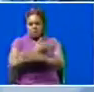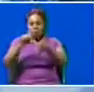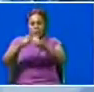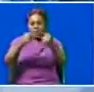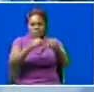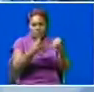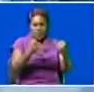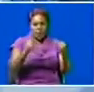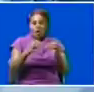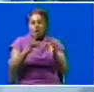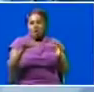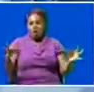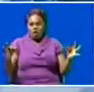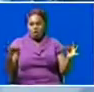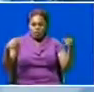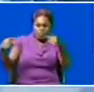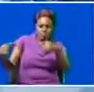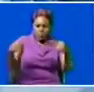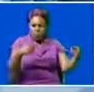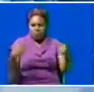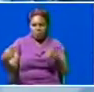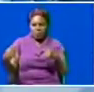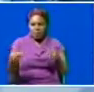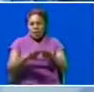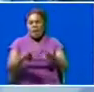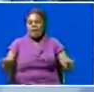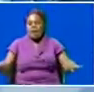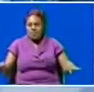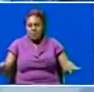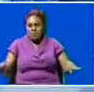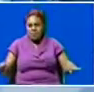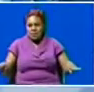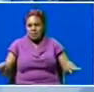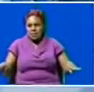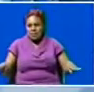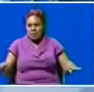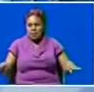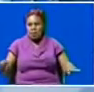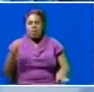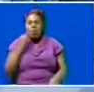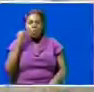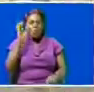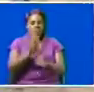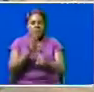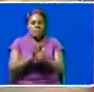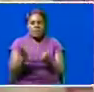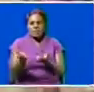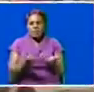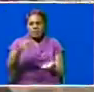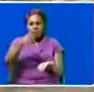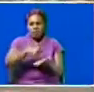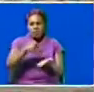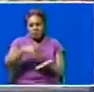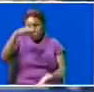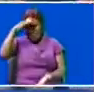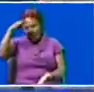demolition follows a long-standing dispute over the two-acre piece of land that has been home to many businesses, including bars